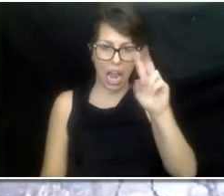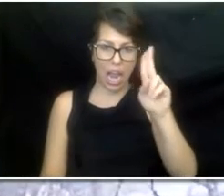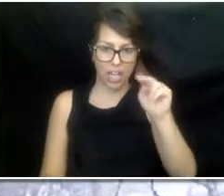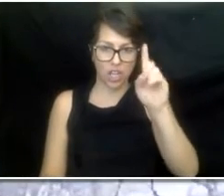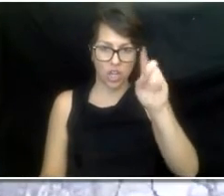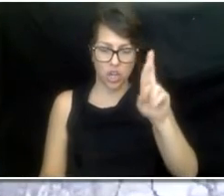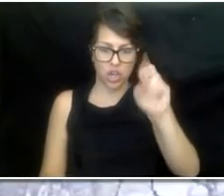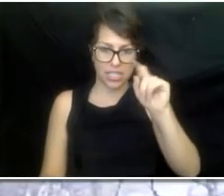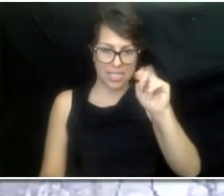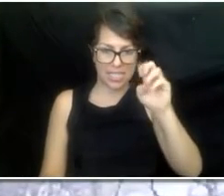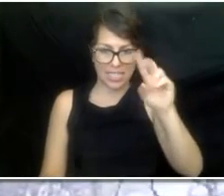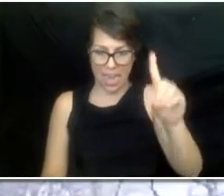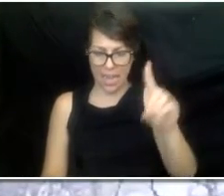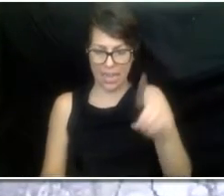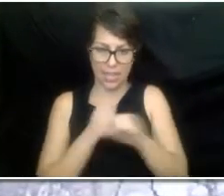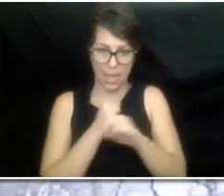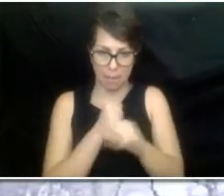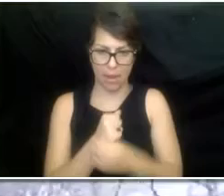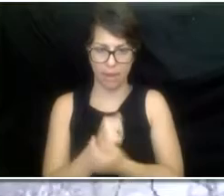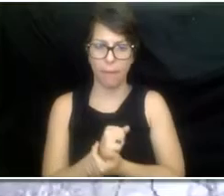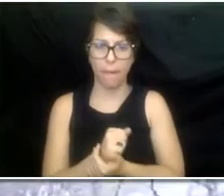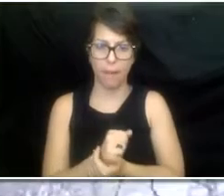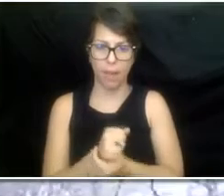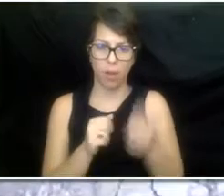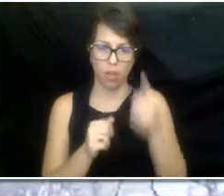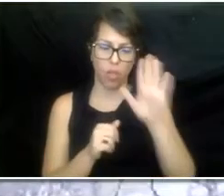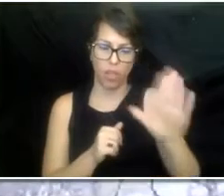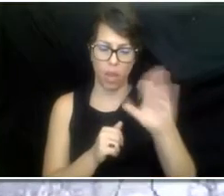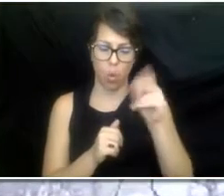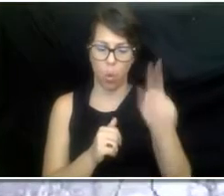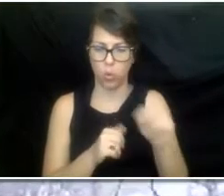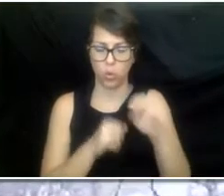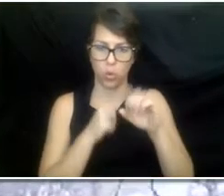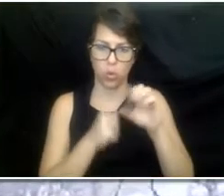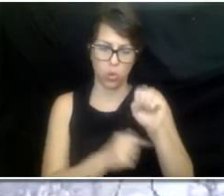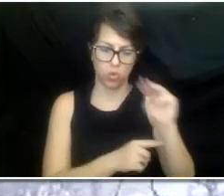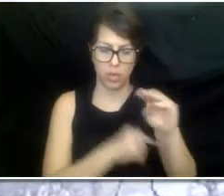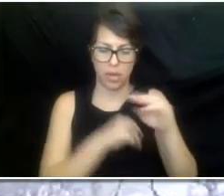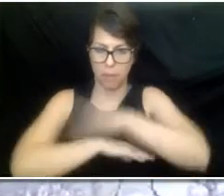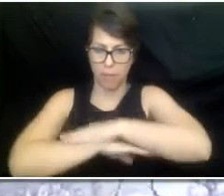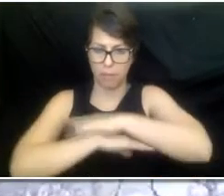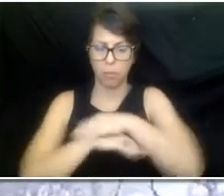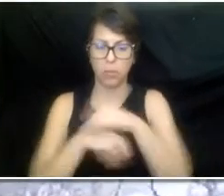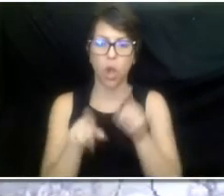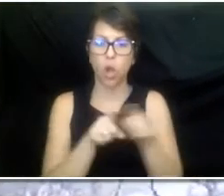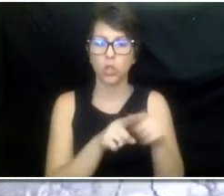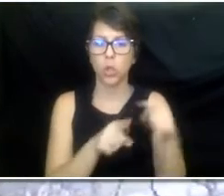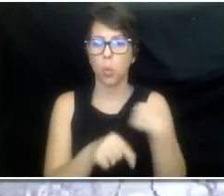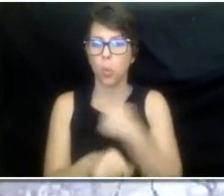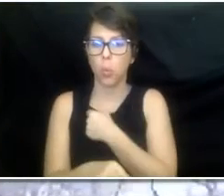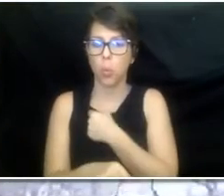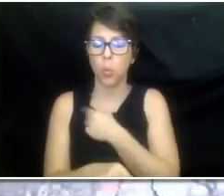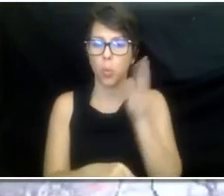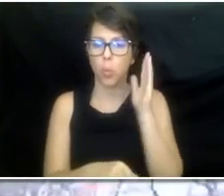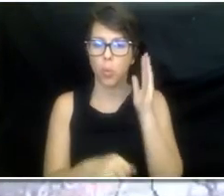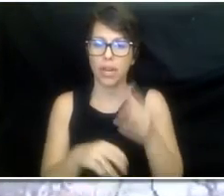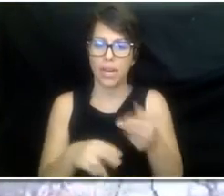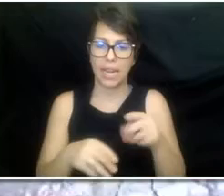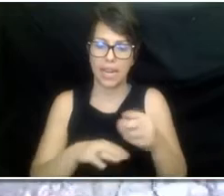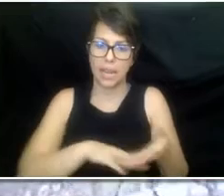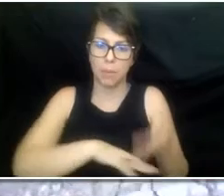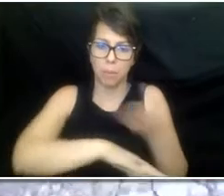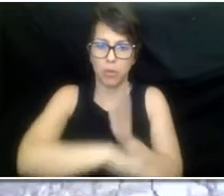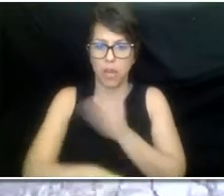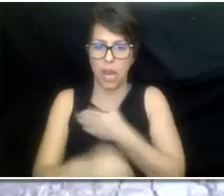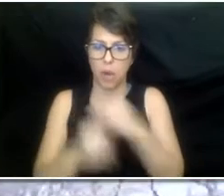exploring similar messages for pharmacies and grocery stores we know that with new York we know that with New York